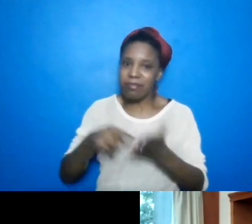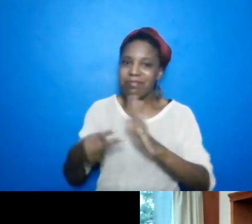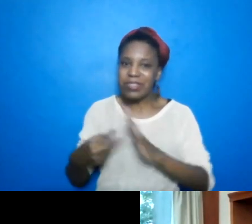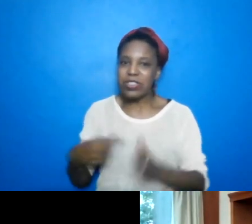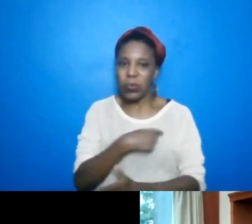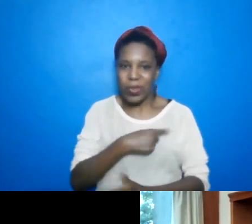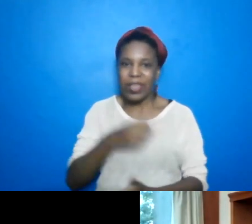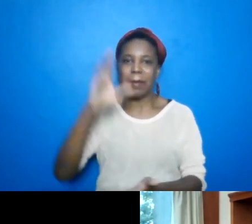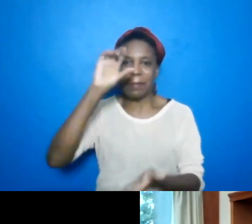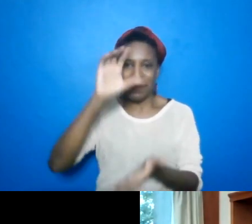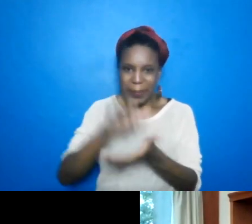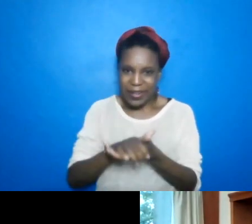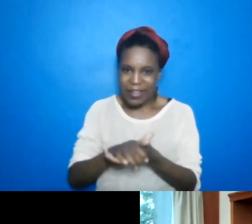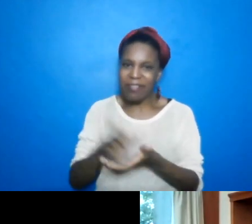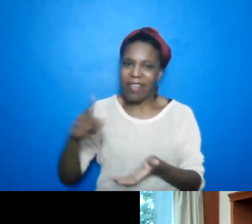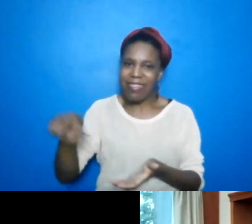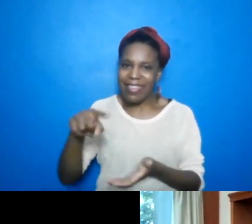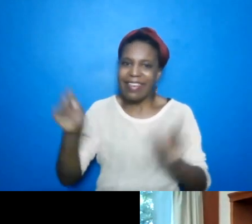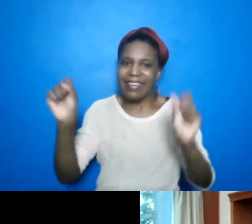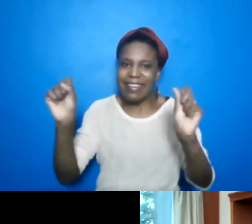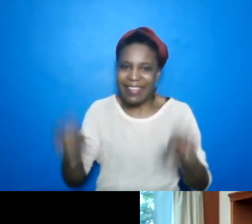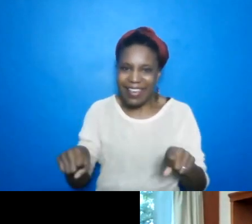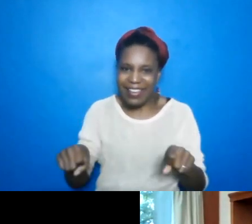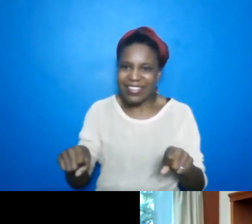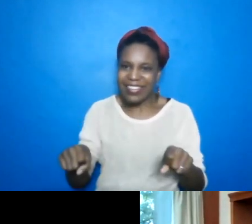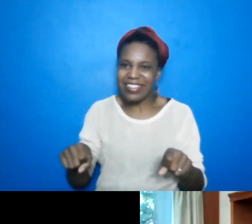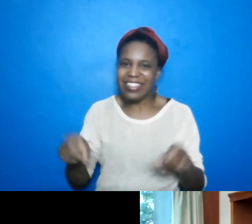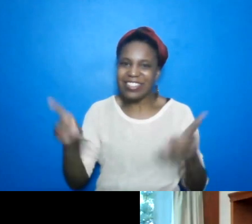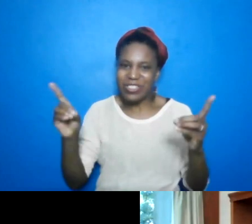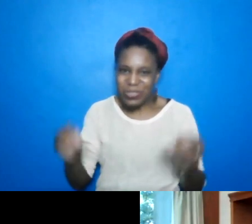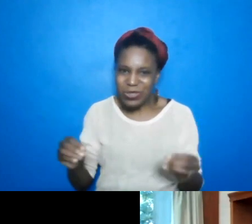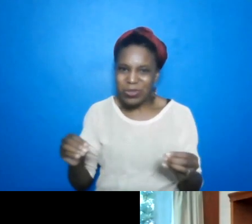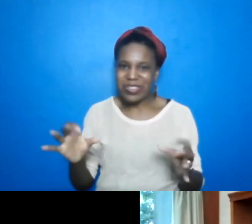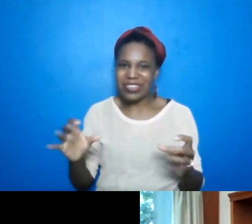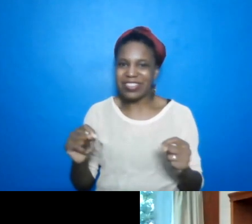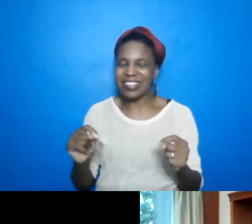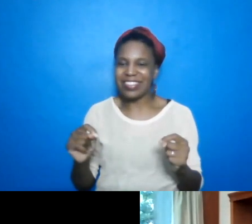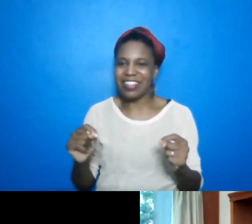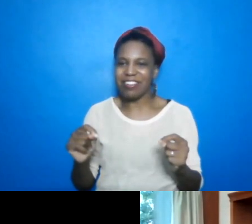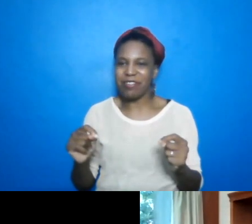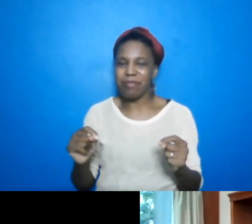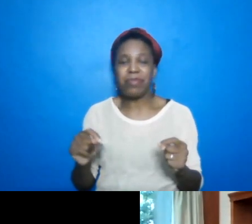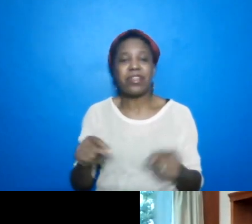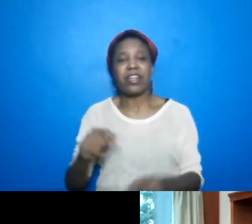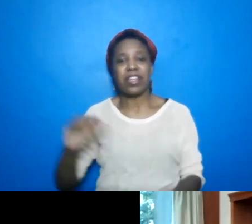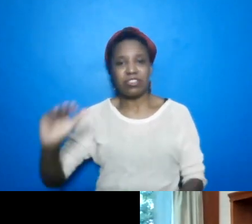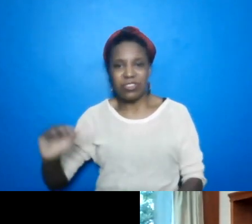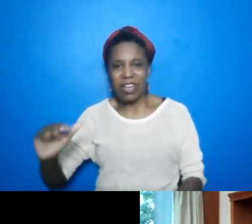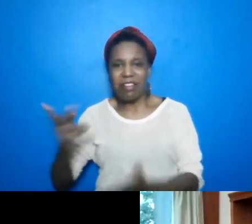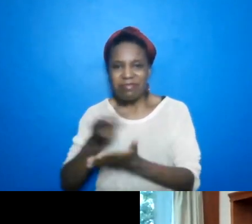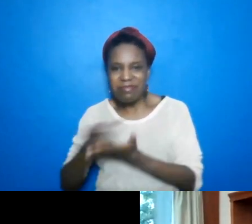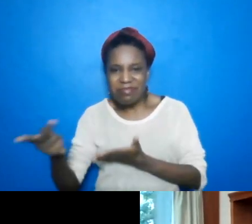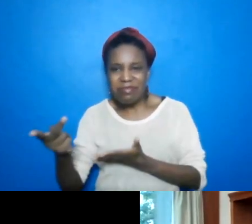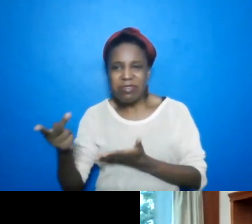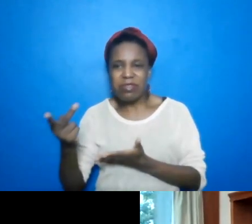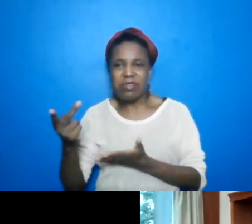don't, your child, you don't say that they failed to do something if they haven't yet acquired the knowledge or the skills to